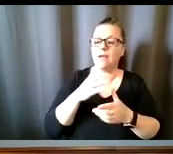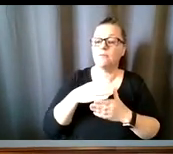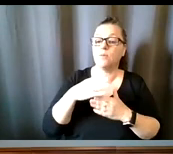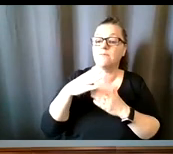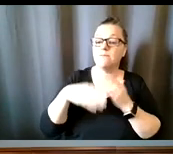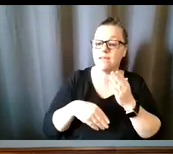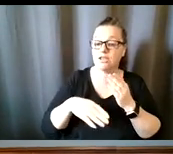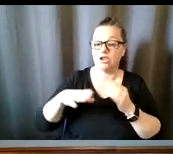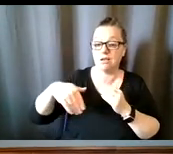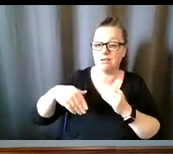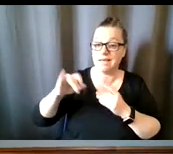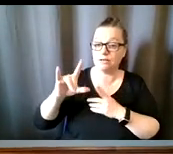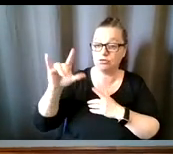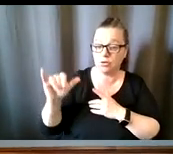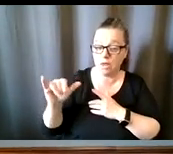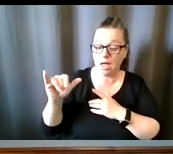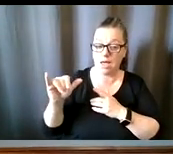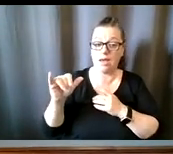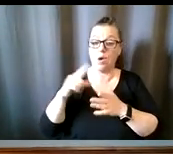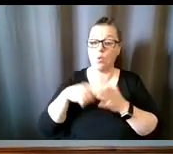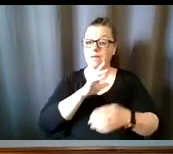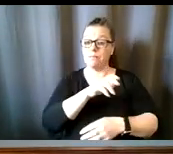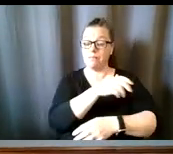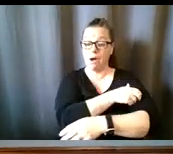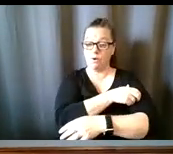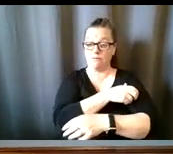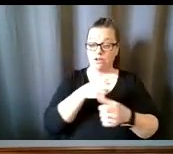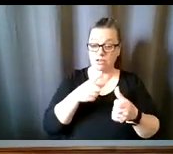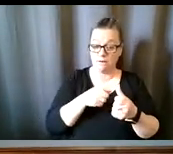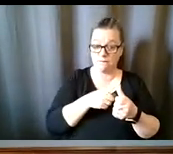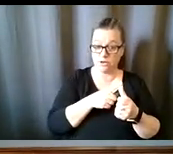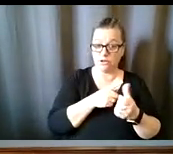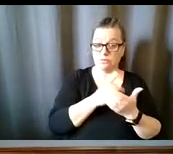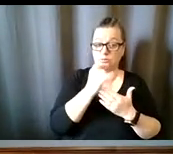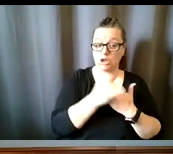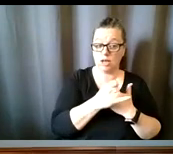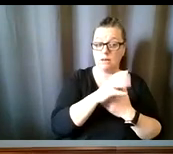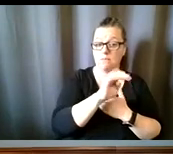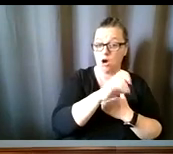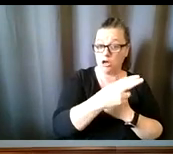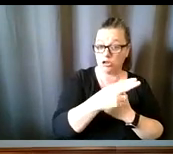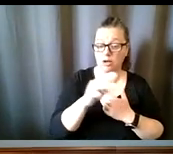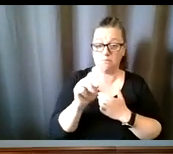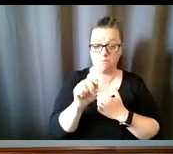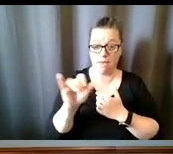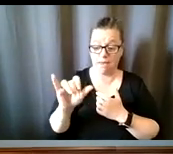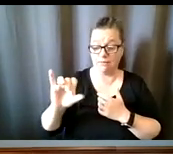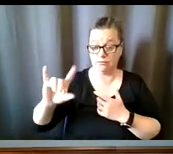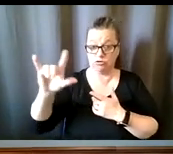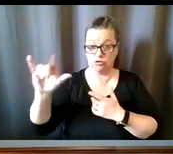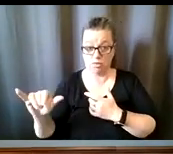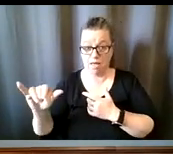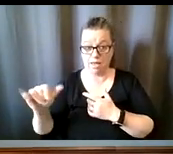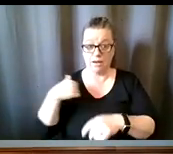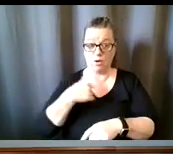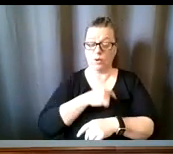probably late July. What's powerful about this is our first project is finished in March, the second is in May, and the last one is in July, where we're not even